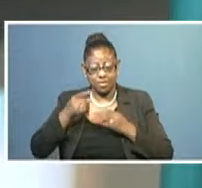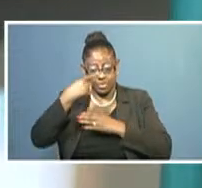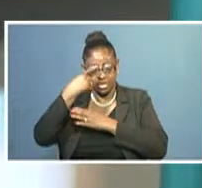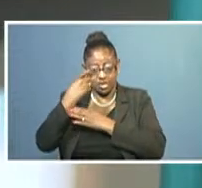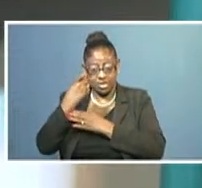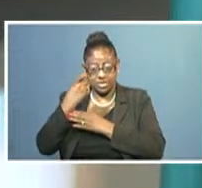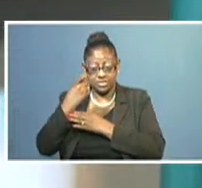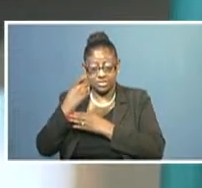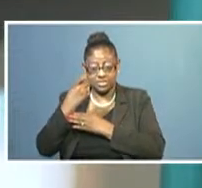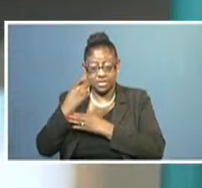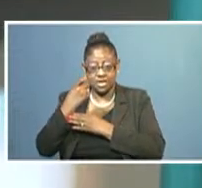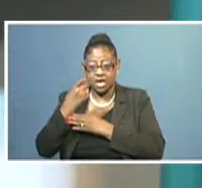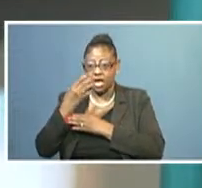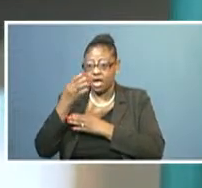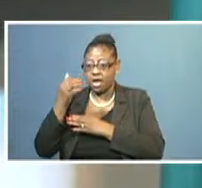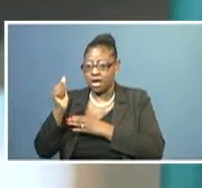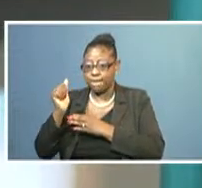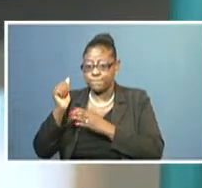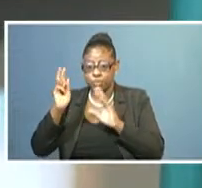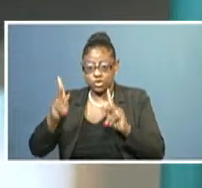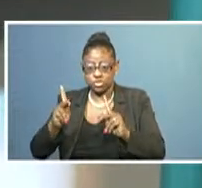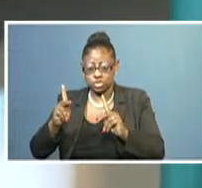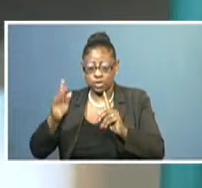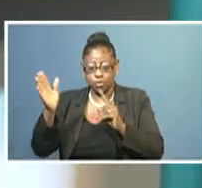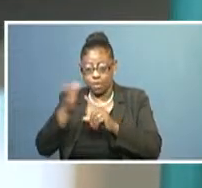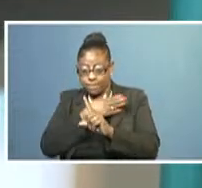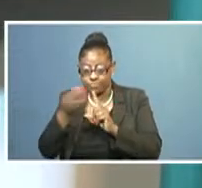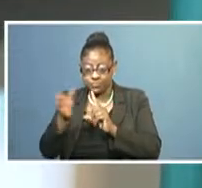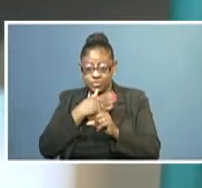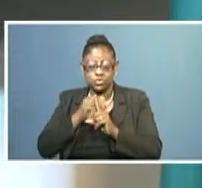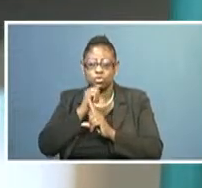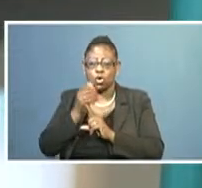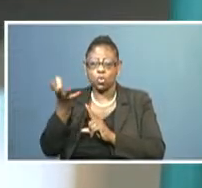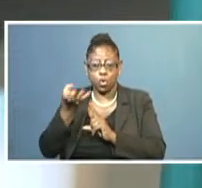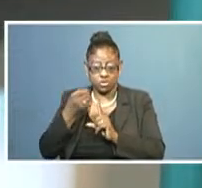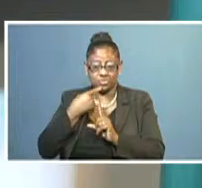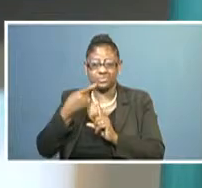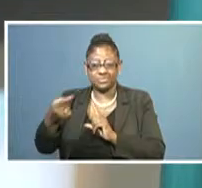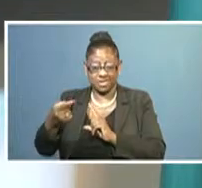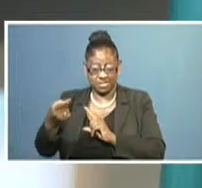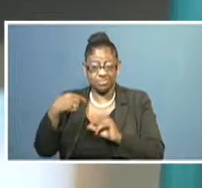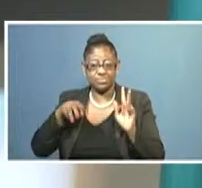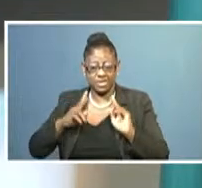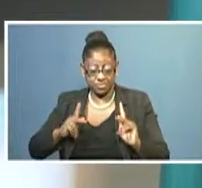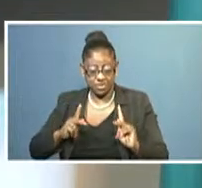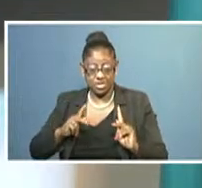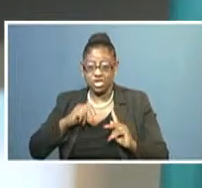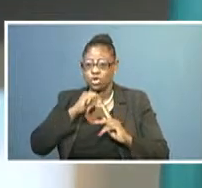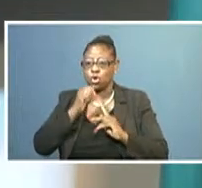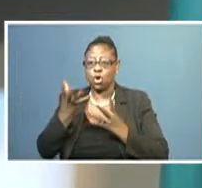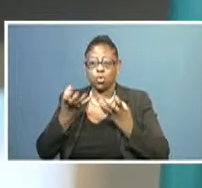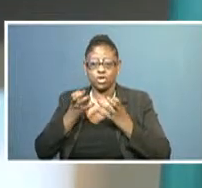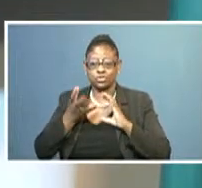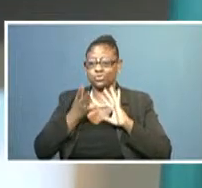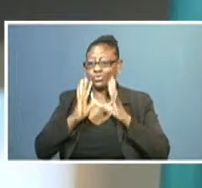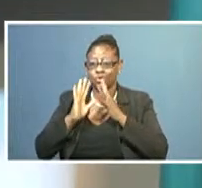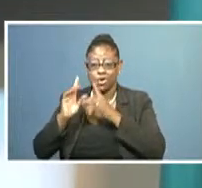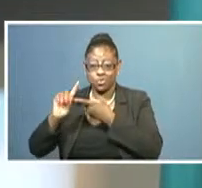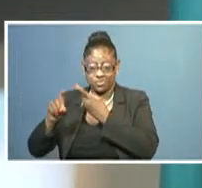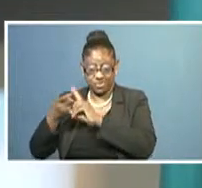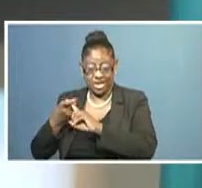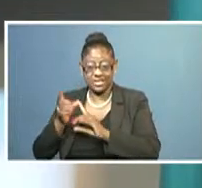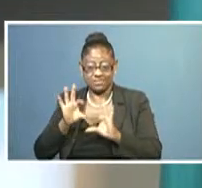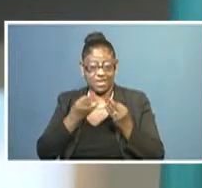the abuser doesn't want, he doesn't want you to tell others, and he doesn't want you to be in contact with family